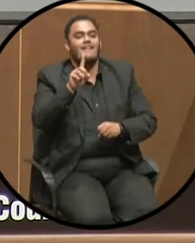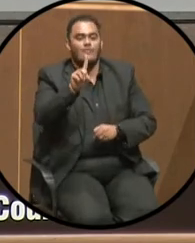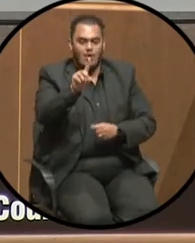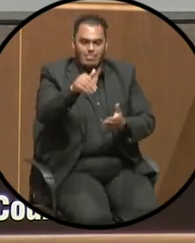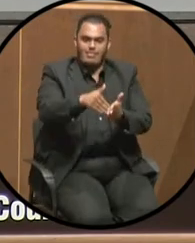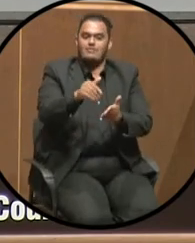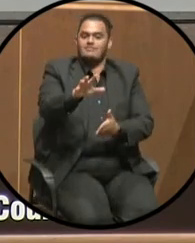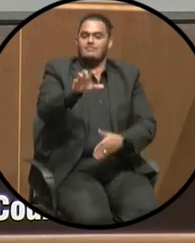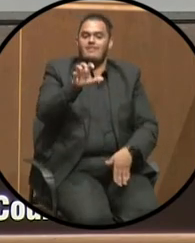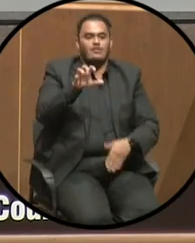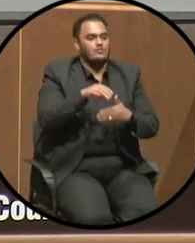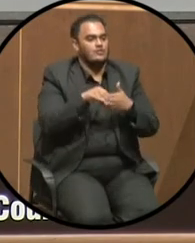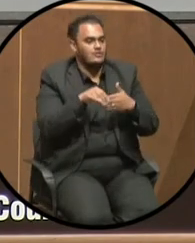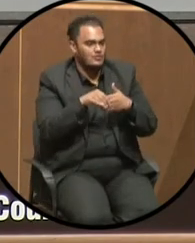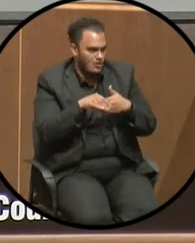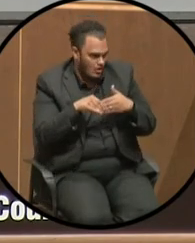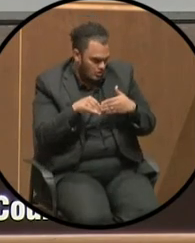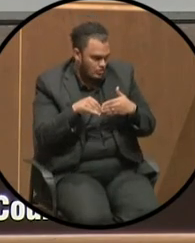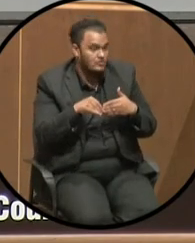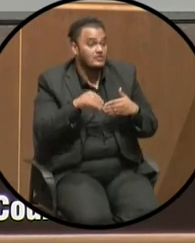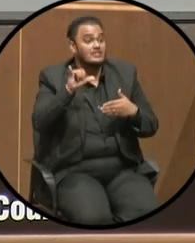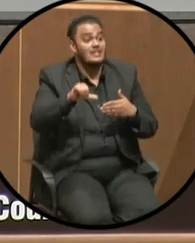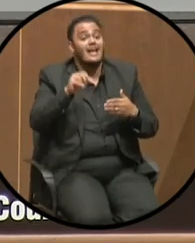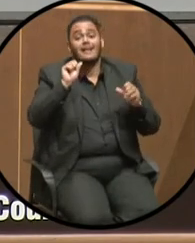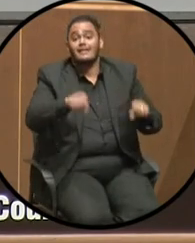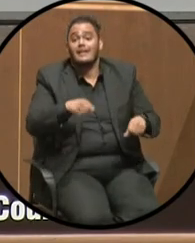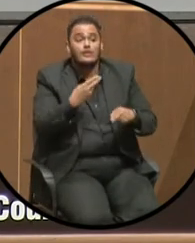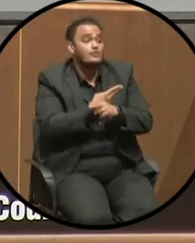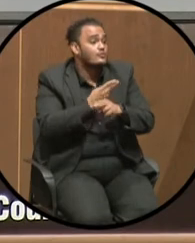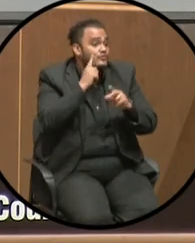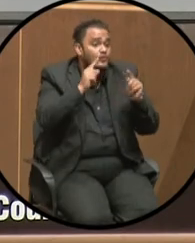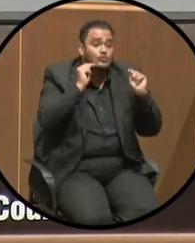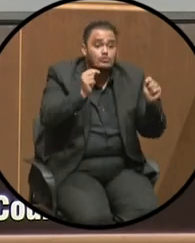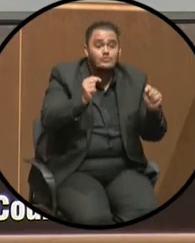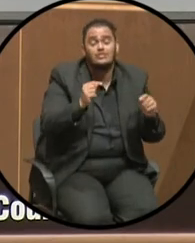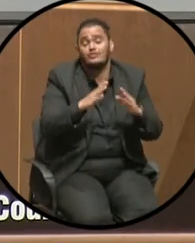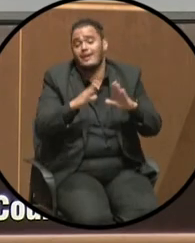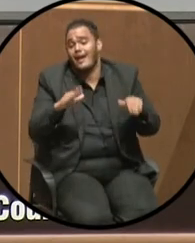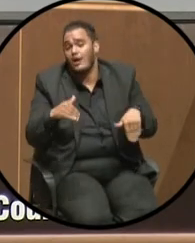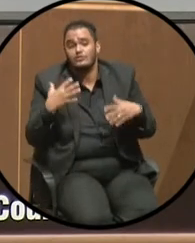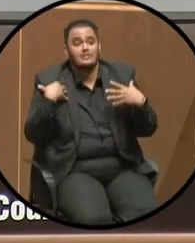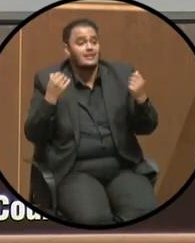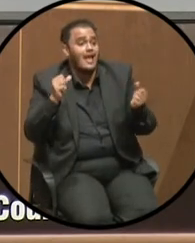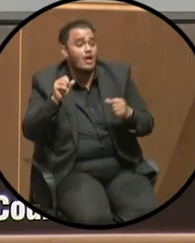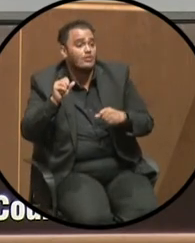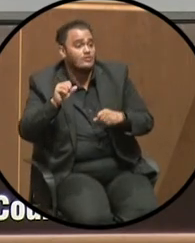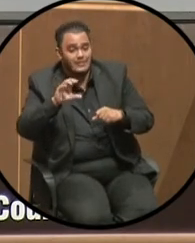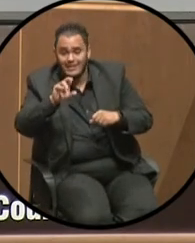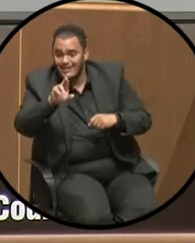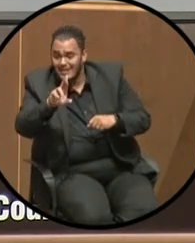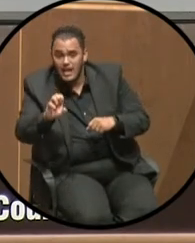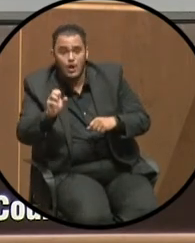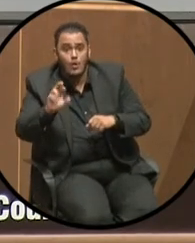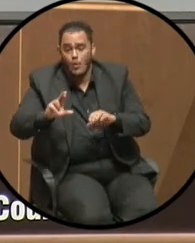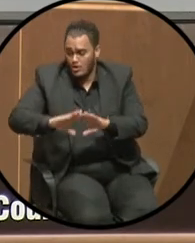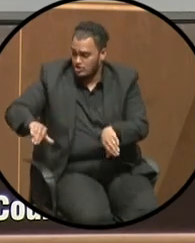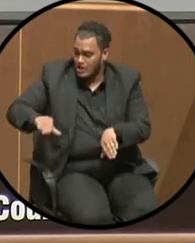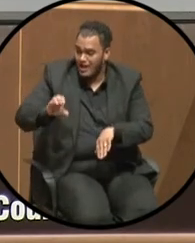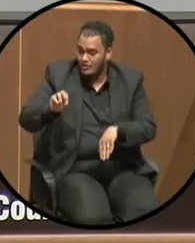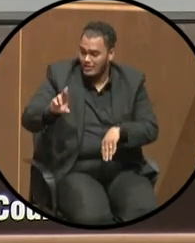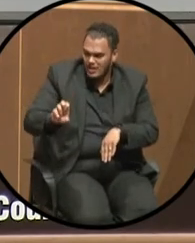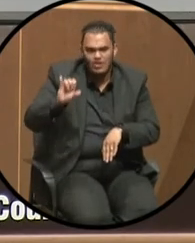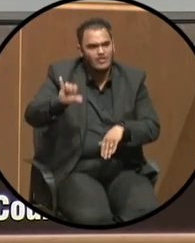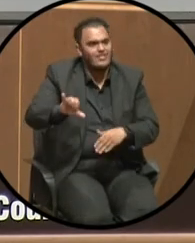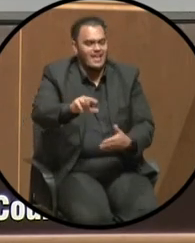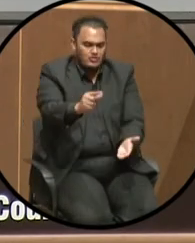the COVID-19 relief. It can be used for tuition, housing, health care, or child care. It's a grant for